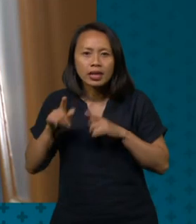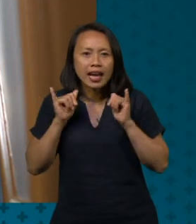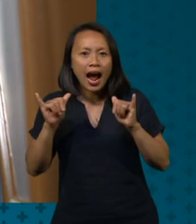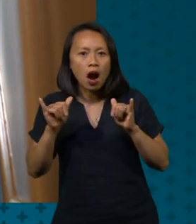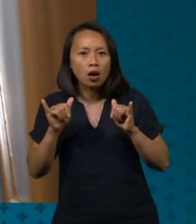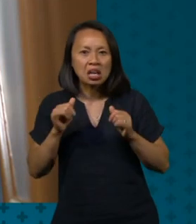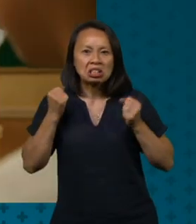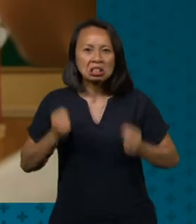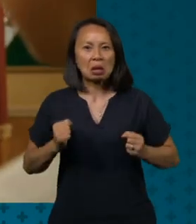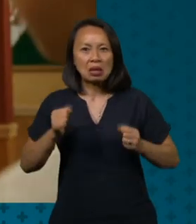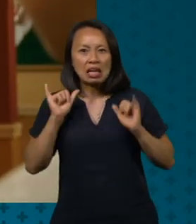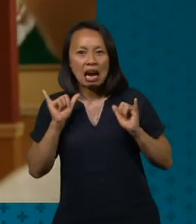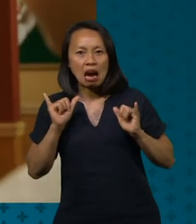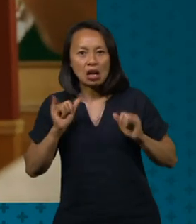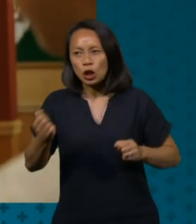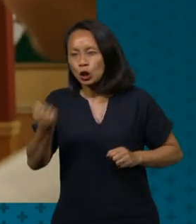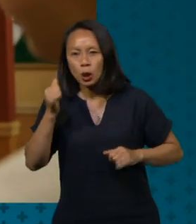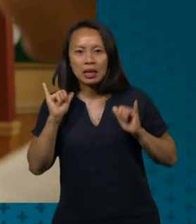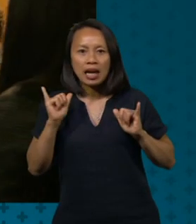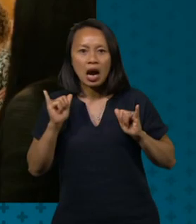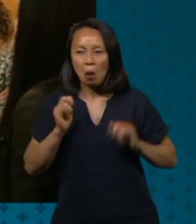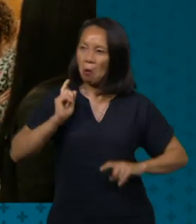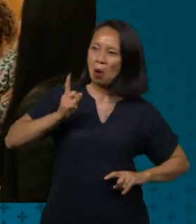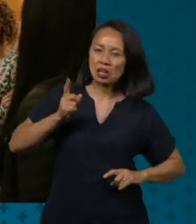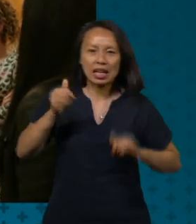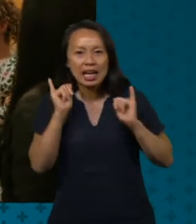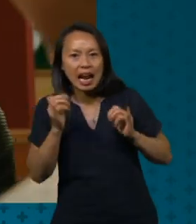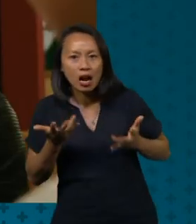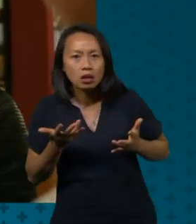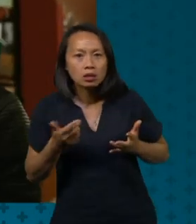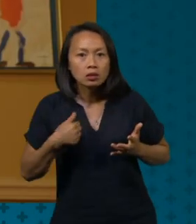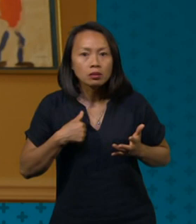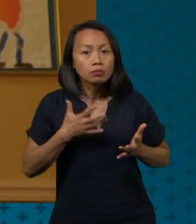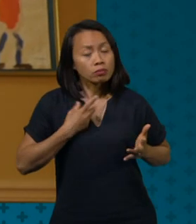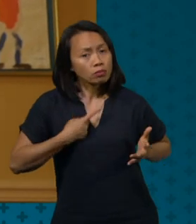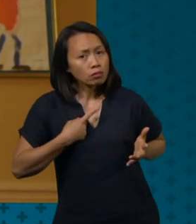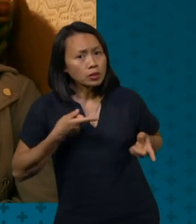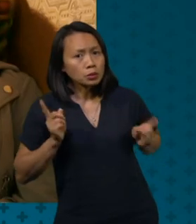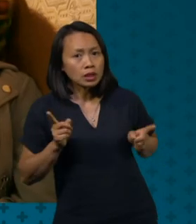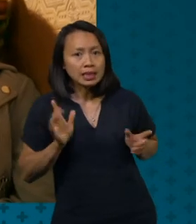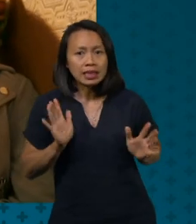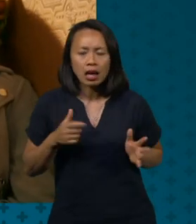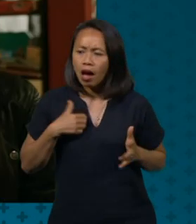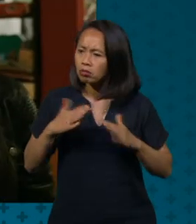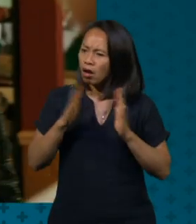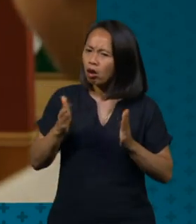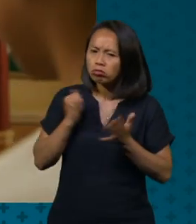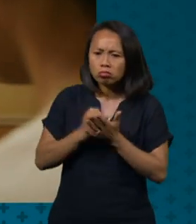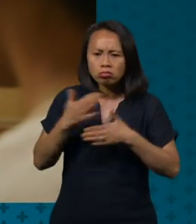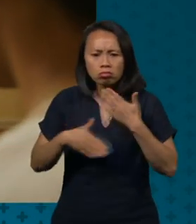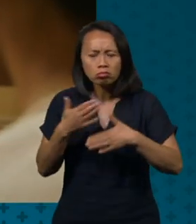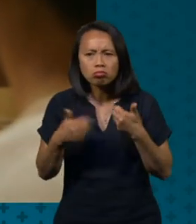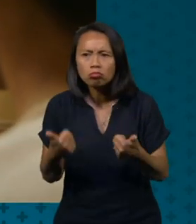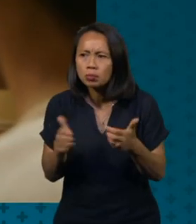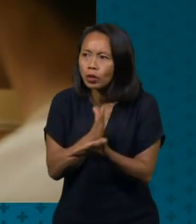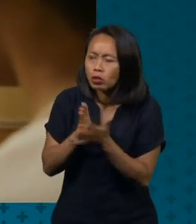nothing wrong with that. Jodie, Sparkles, keep Fiona distracted. Girls, remake the cake. Make it better than it ever was before. Boys, why don't